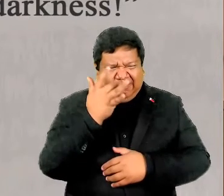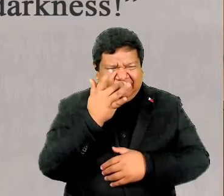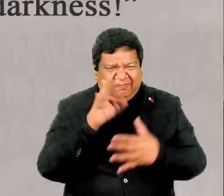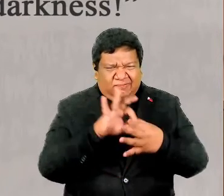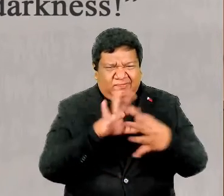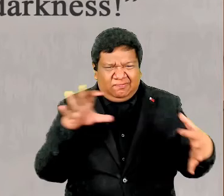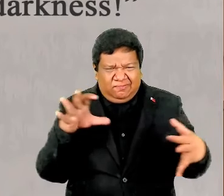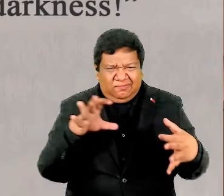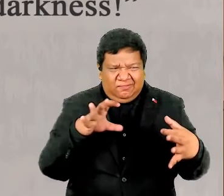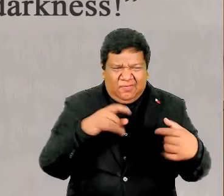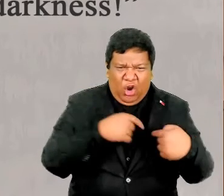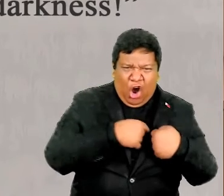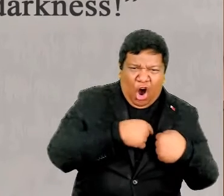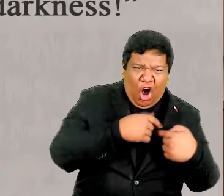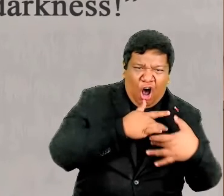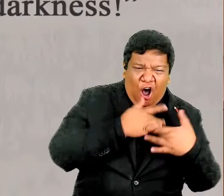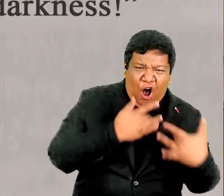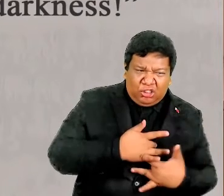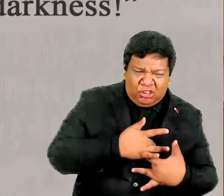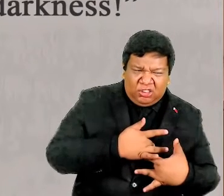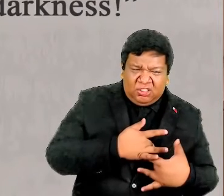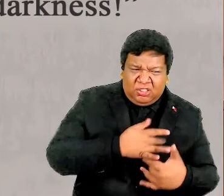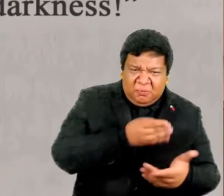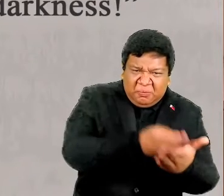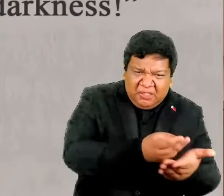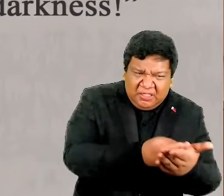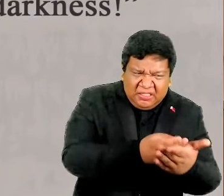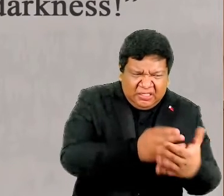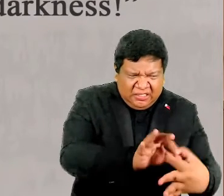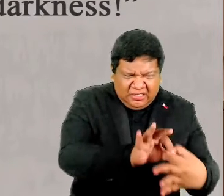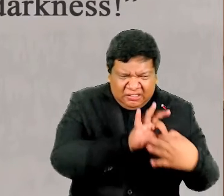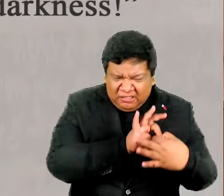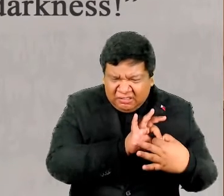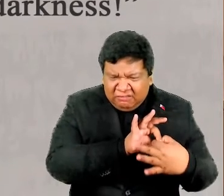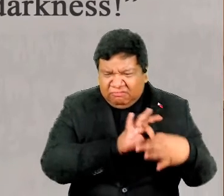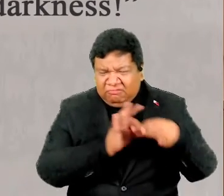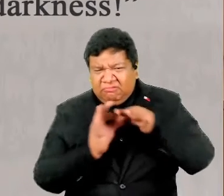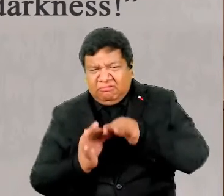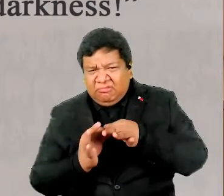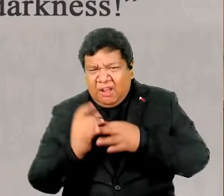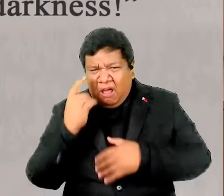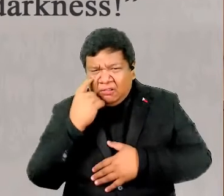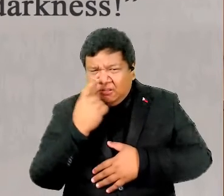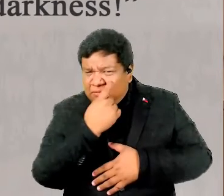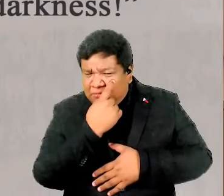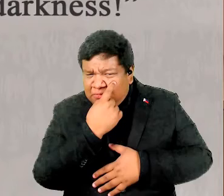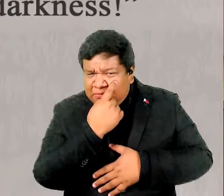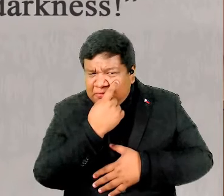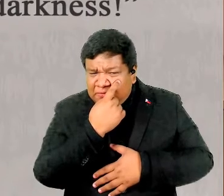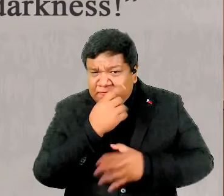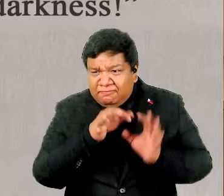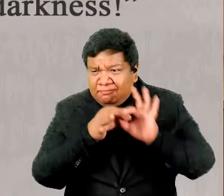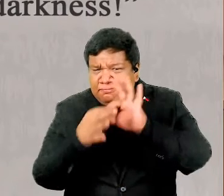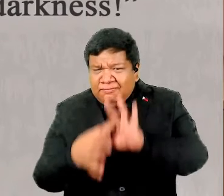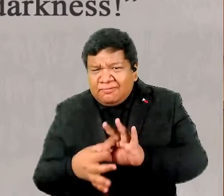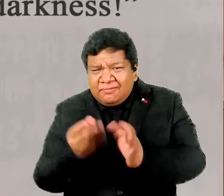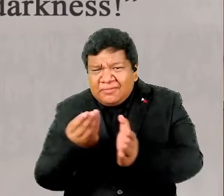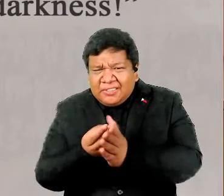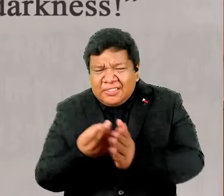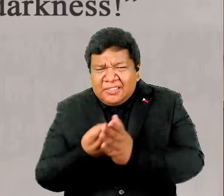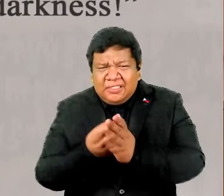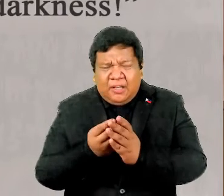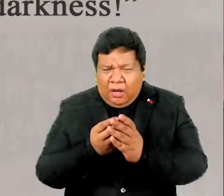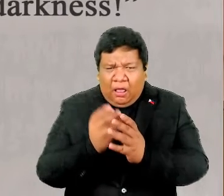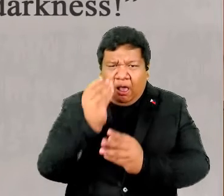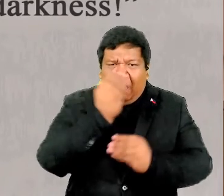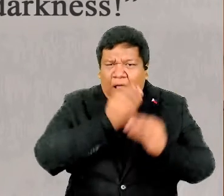Dahil parang may disconnect. Una, Jesus was talking about treasure. Then he talks about the eyes. And then the issue about